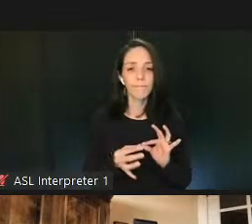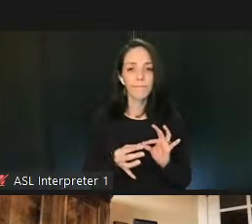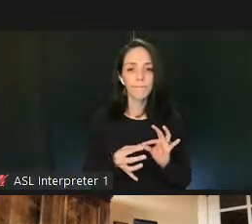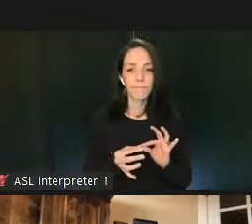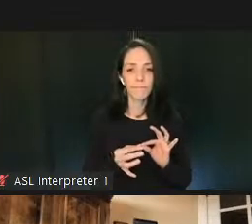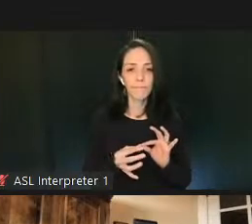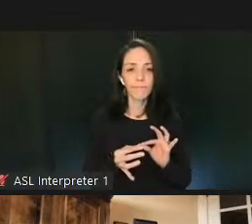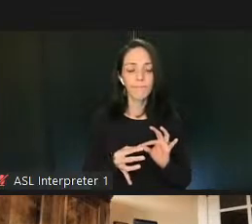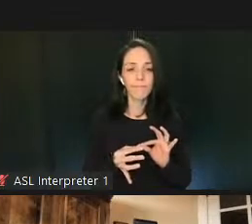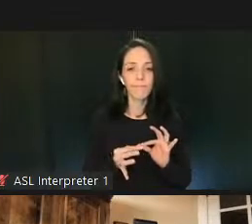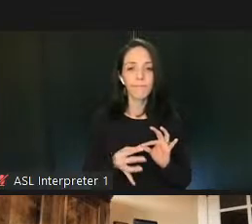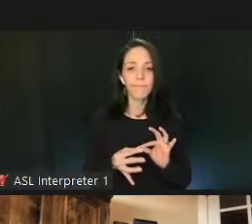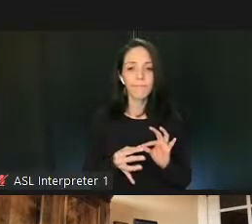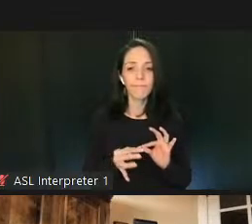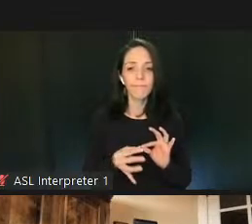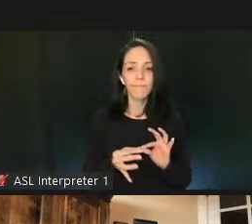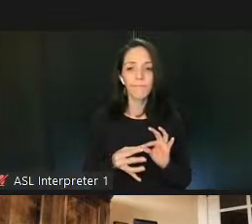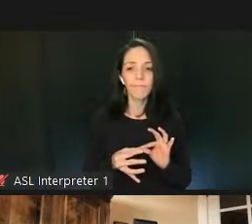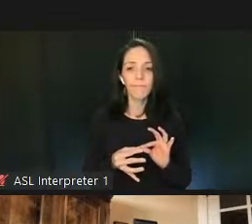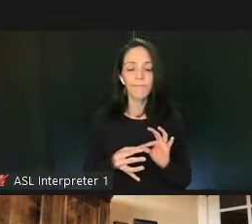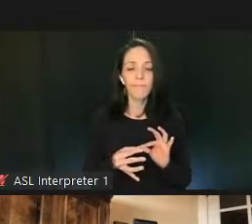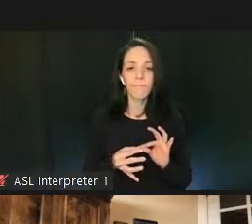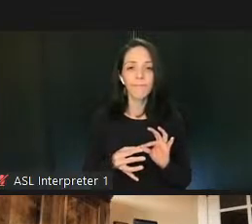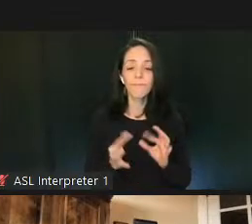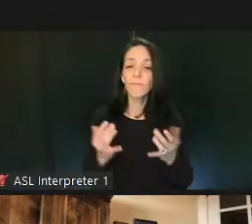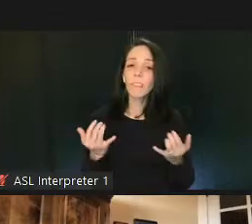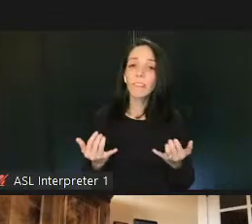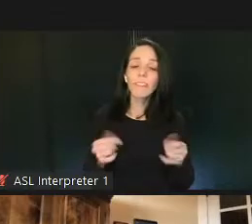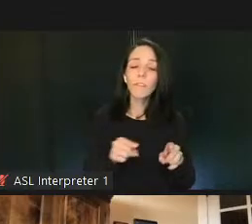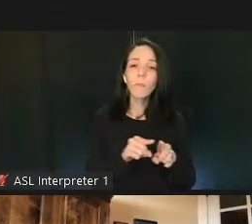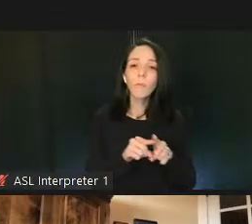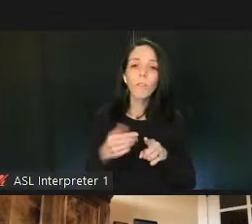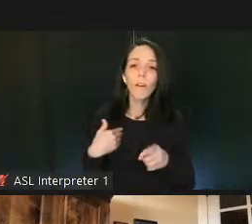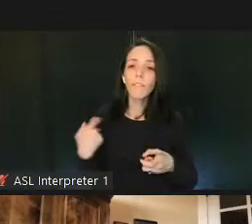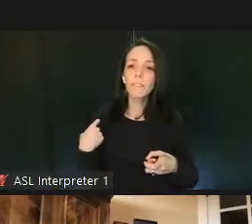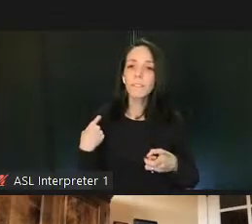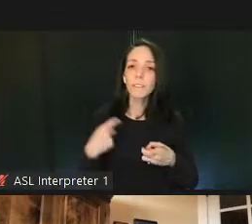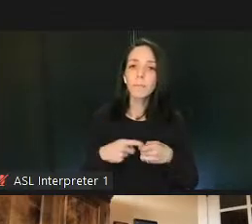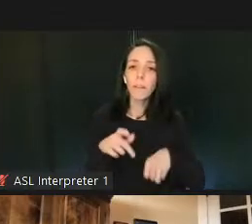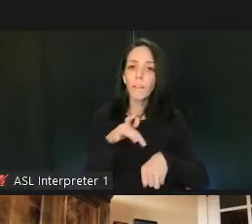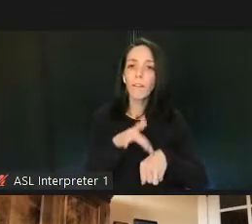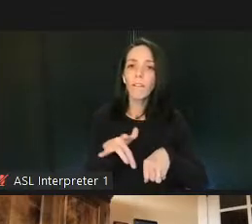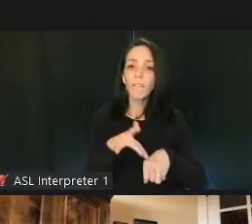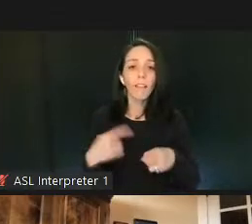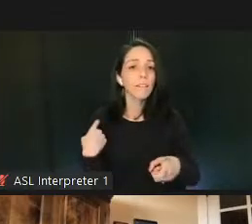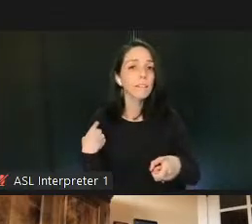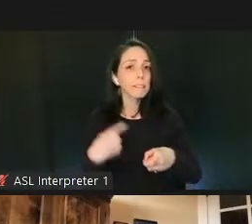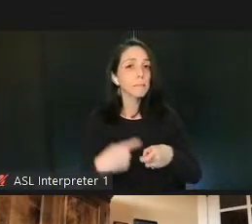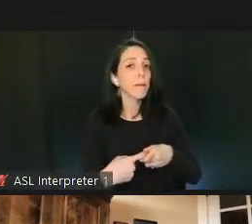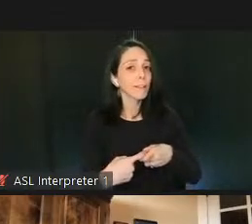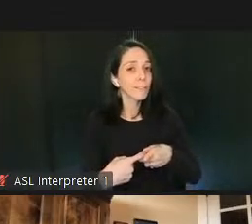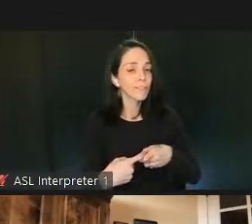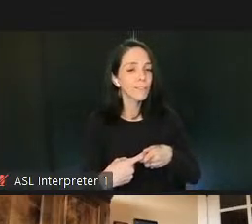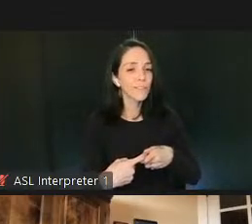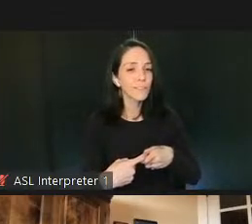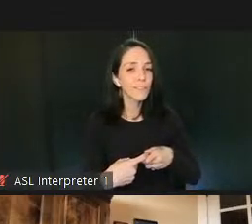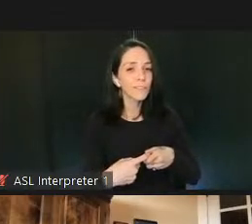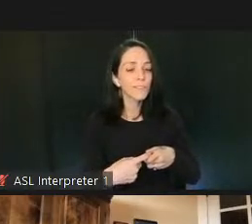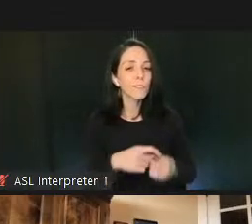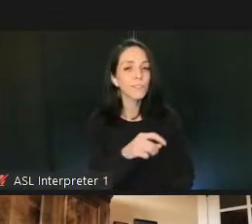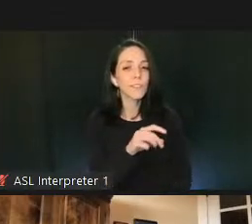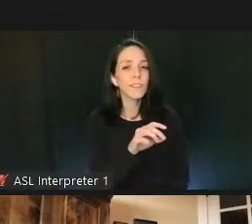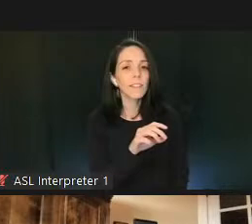en español. Today, we also have the Spanish available in Spanish, so please go to the county's website,